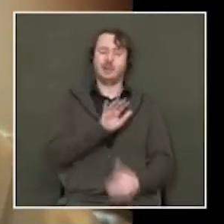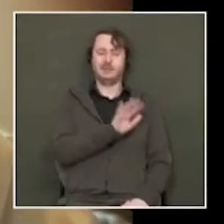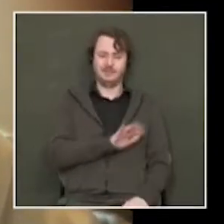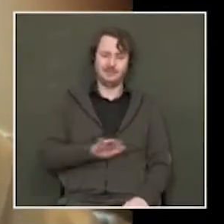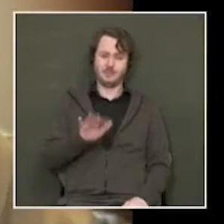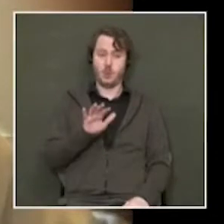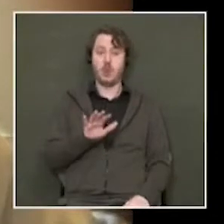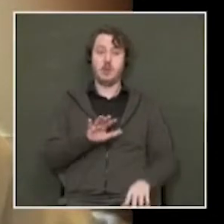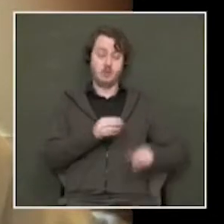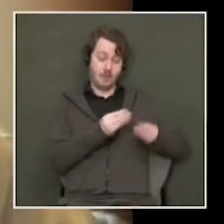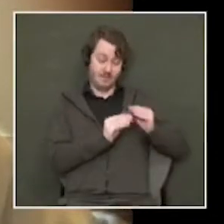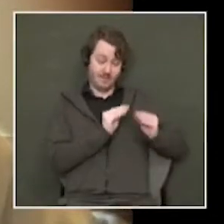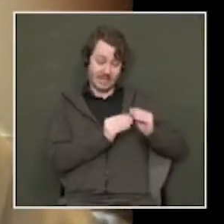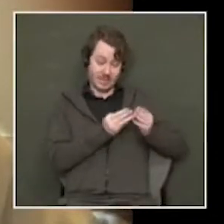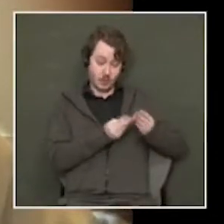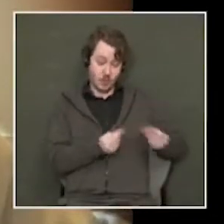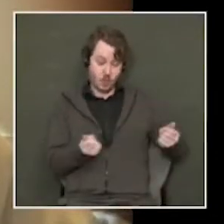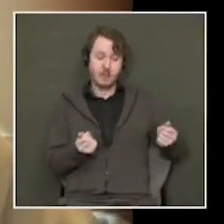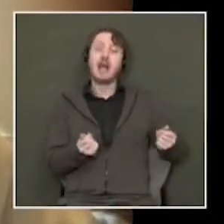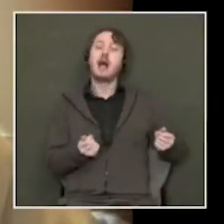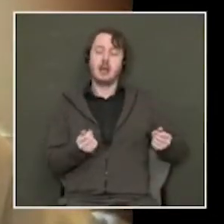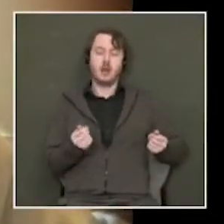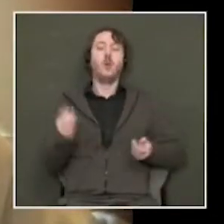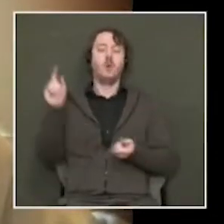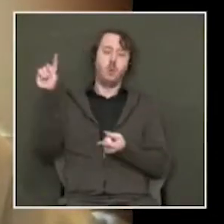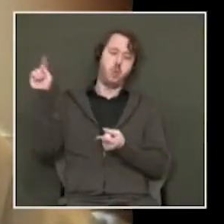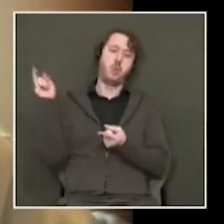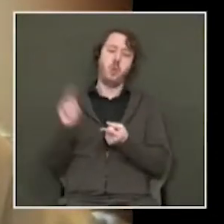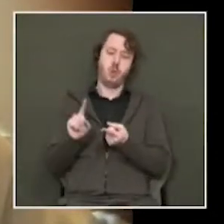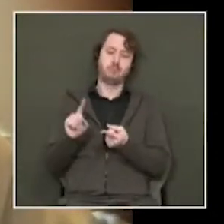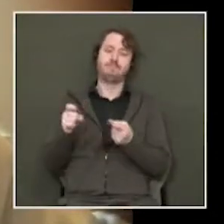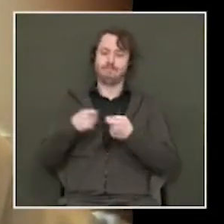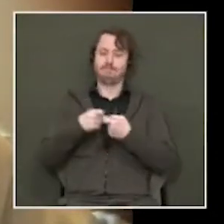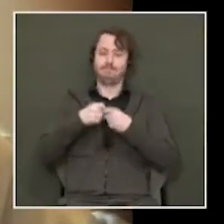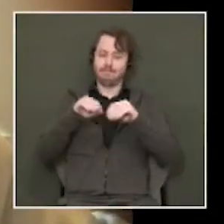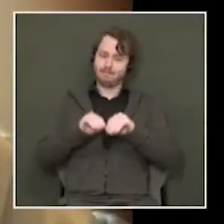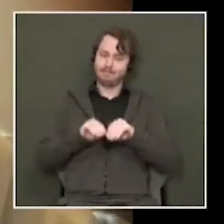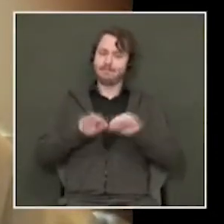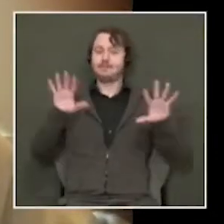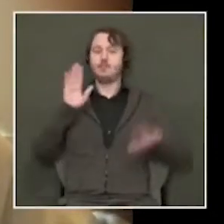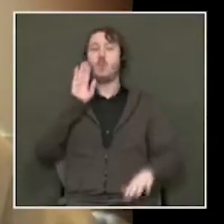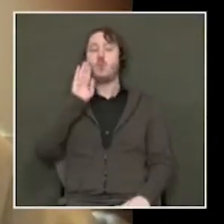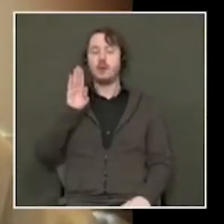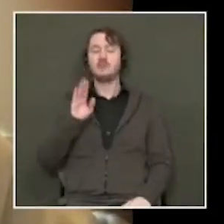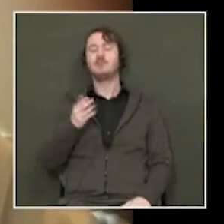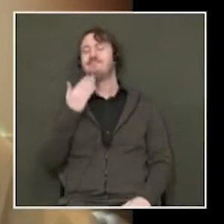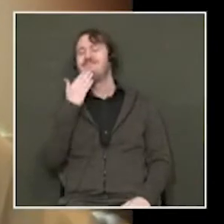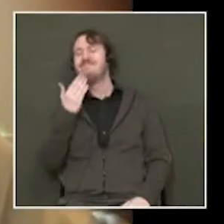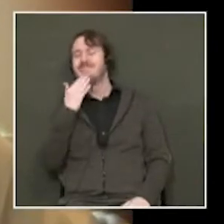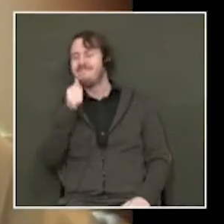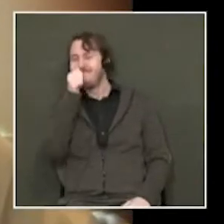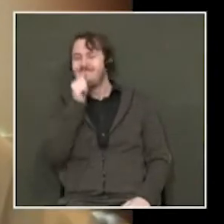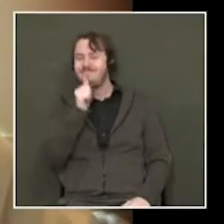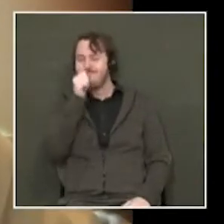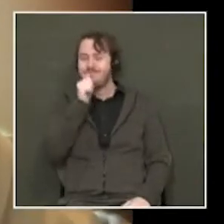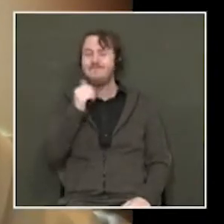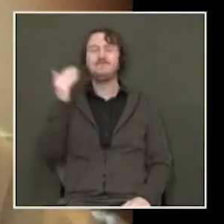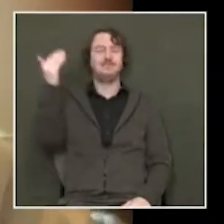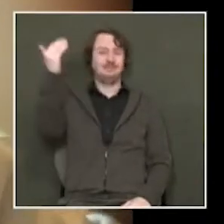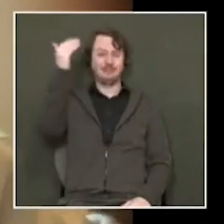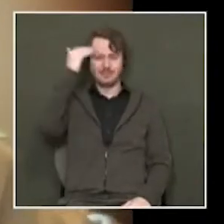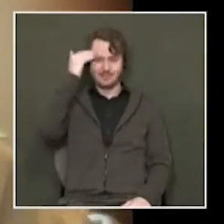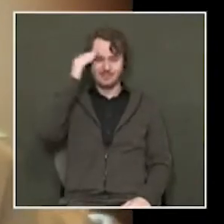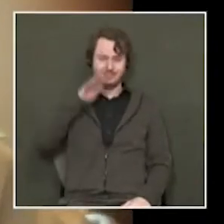outages taken care of, that number is going to drop pretty quickly. So I appreciate everybody's patience. We know you're